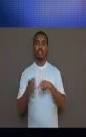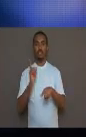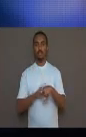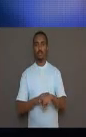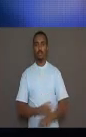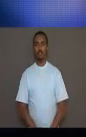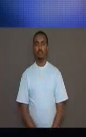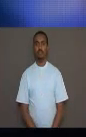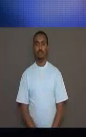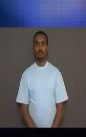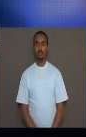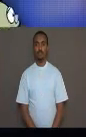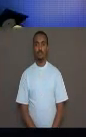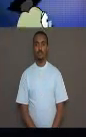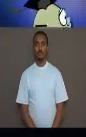our lesson.